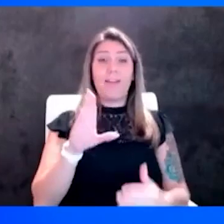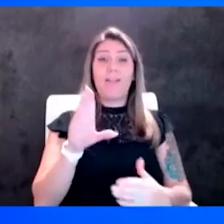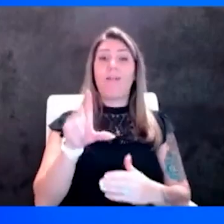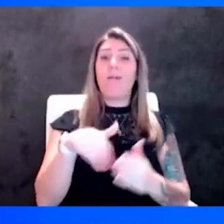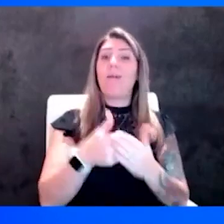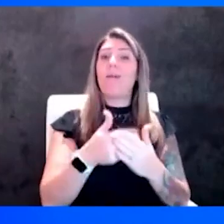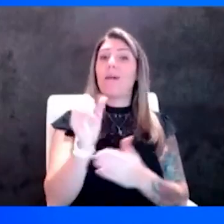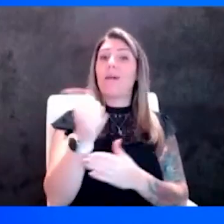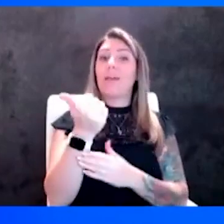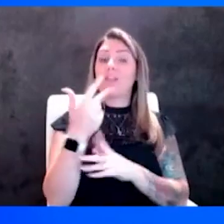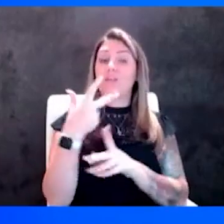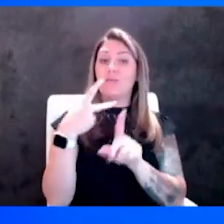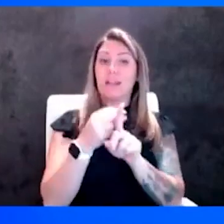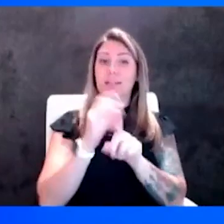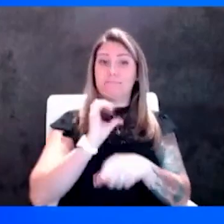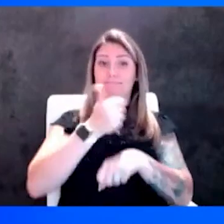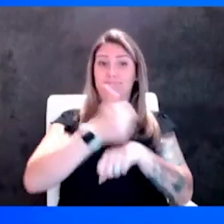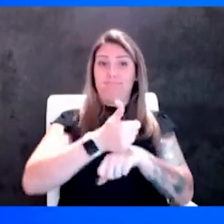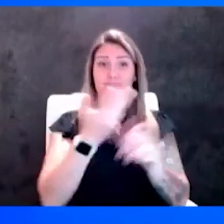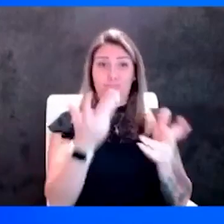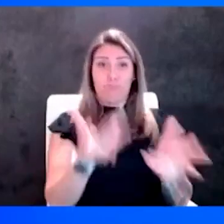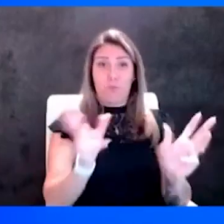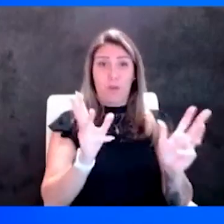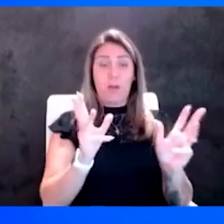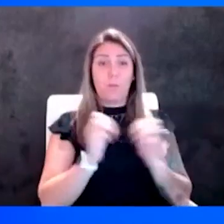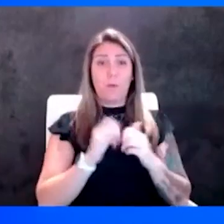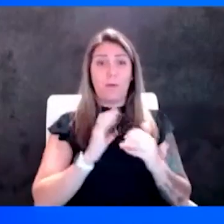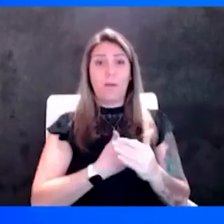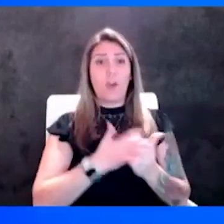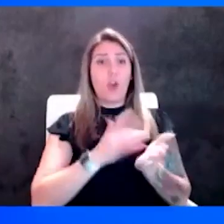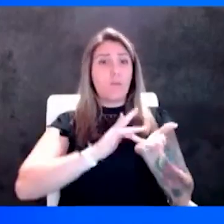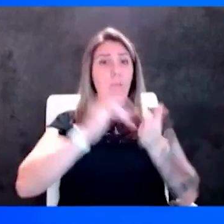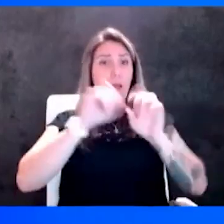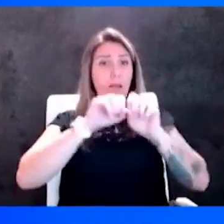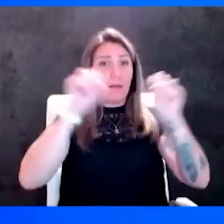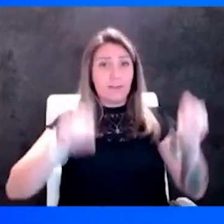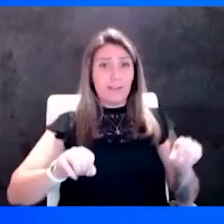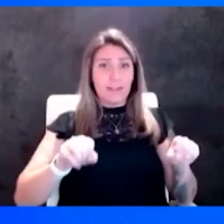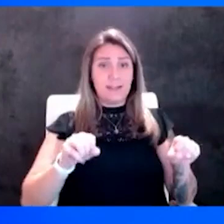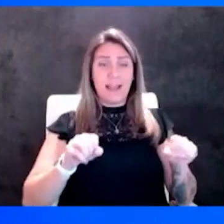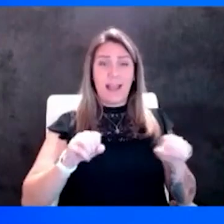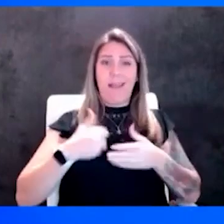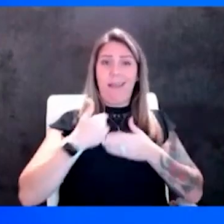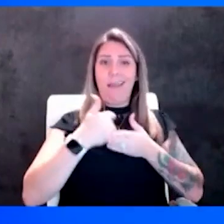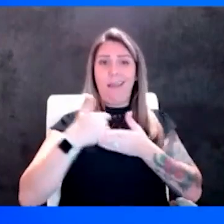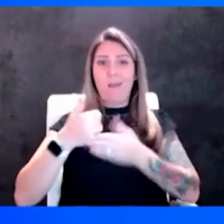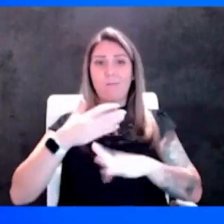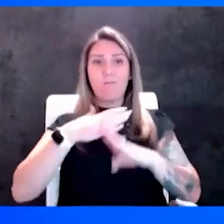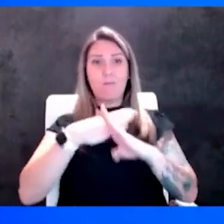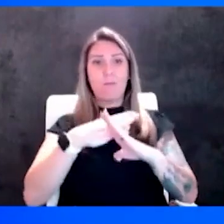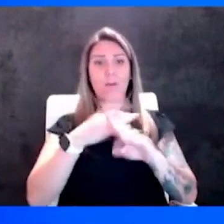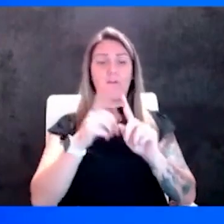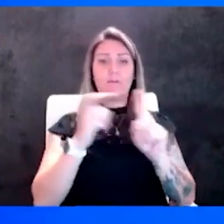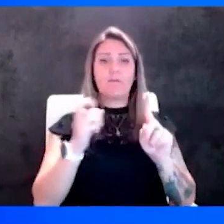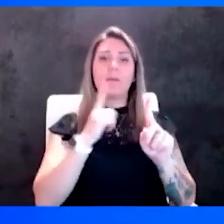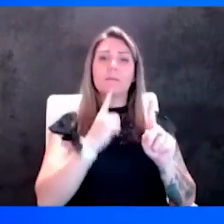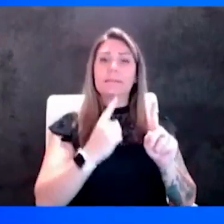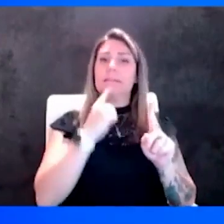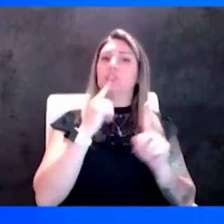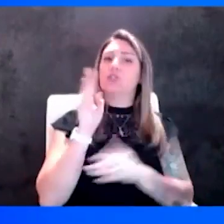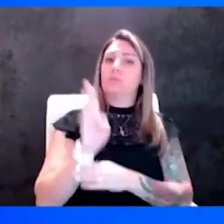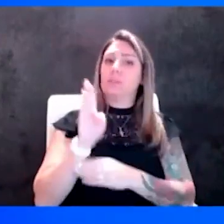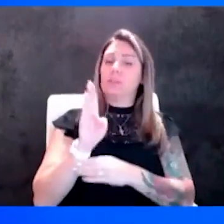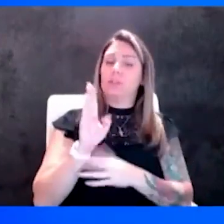in place in our medical system that help us prevent serious bacterial infections, the